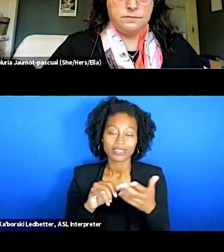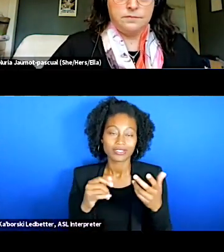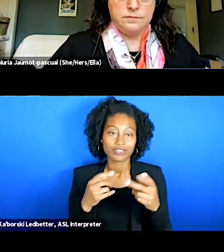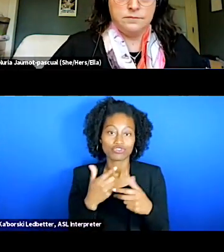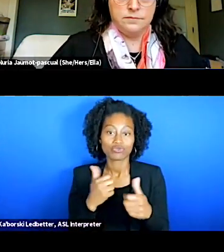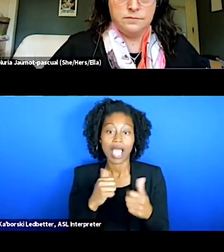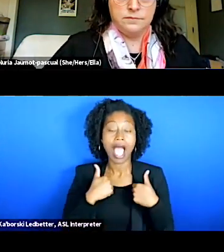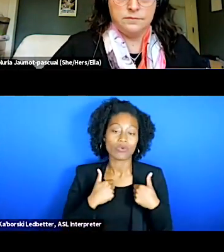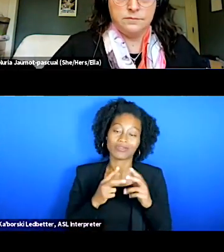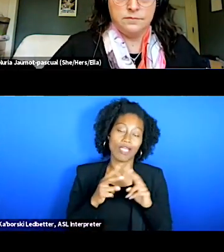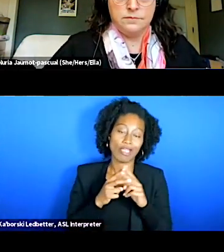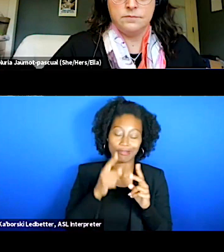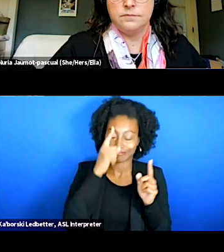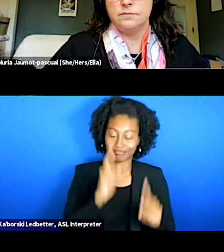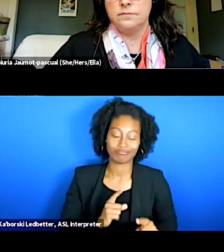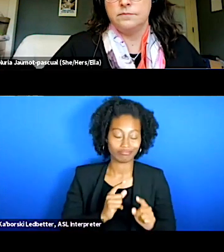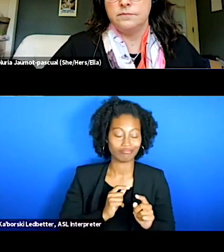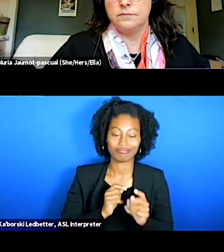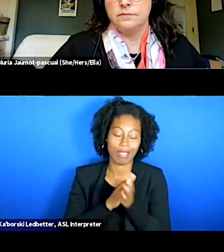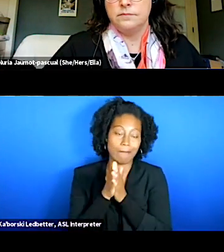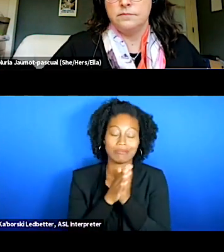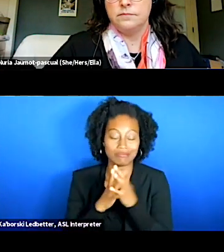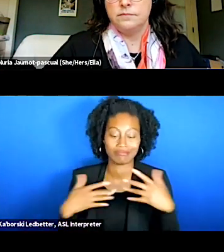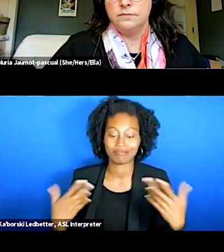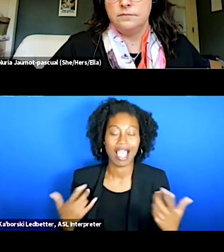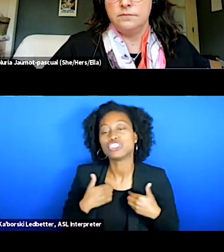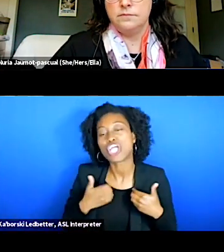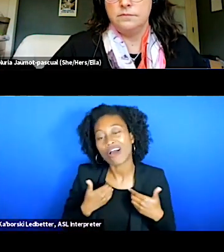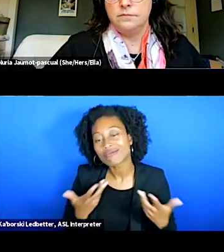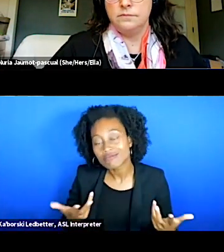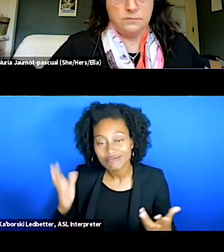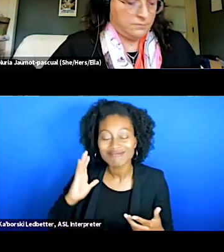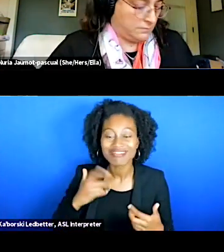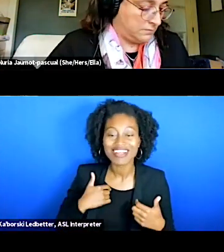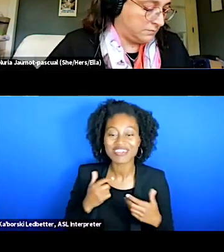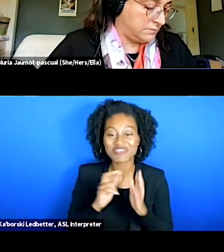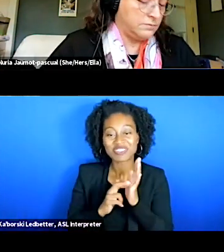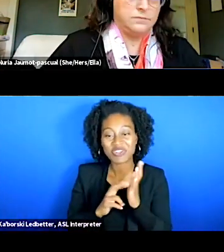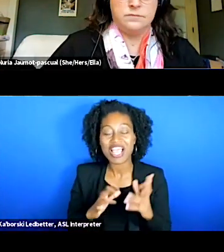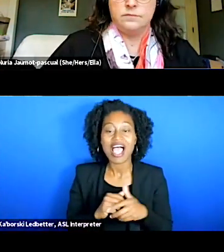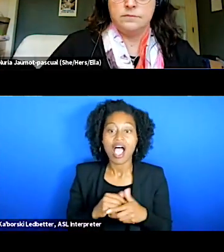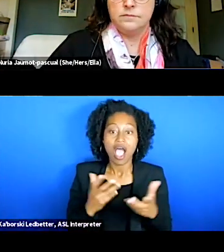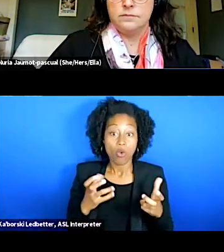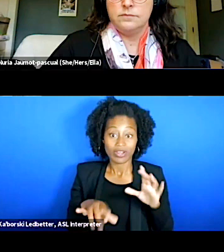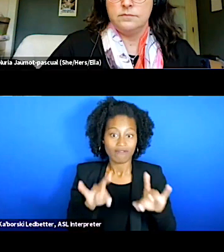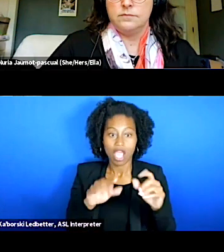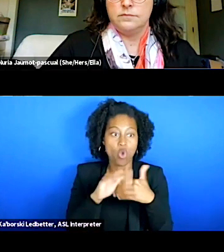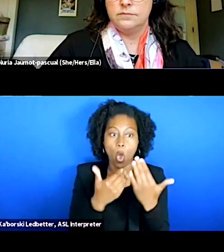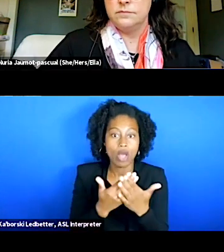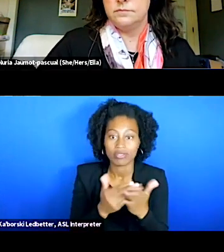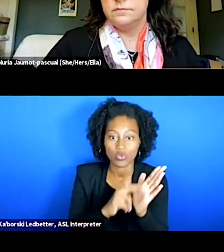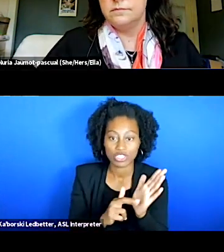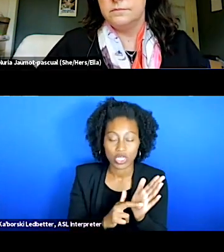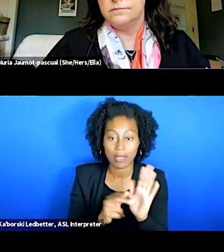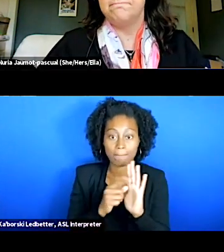I was very ambitious. I was very young as a researcher, and I wanted to look at all the research that had been published